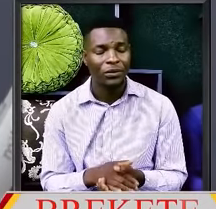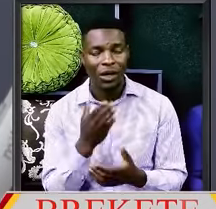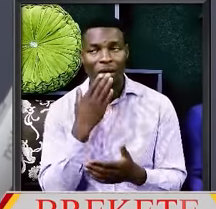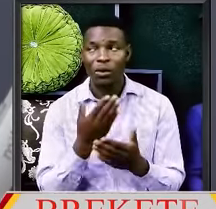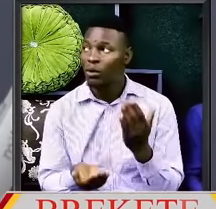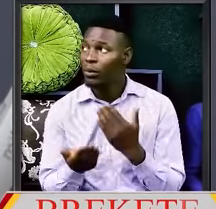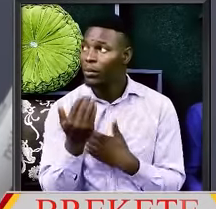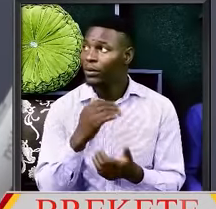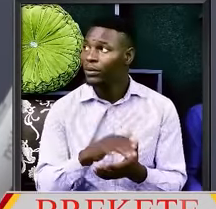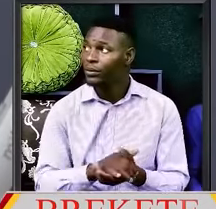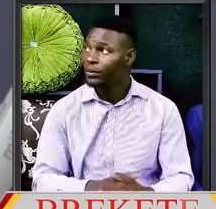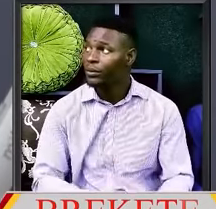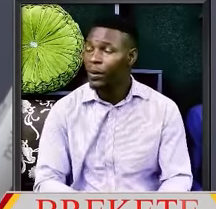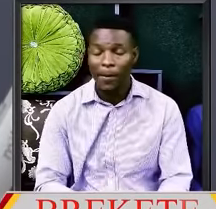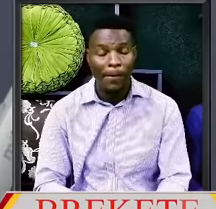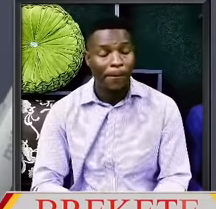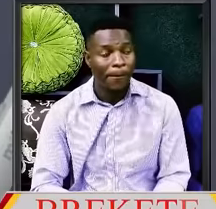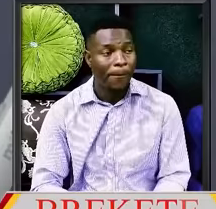Good morning.